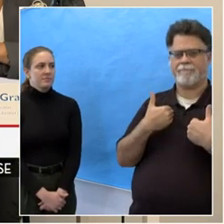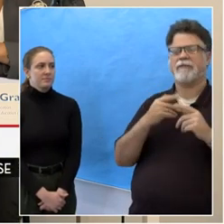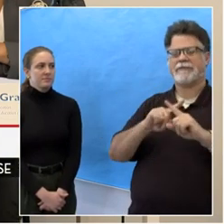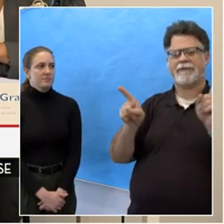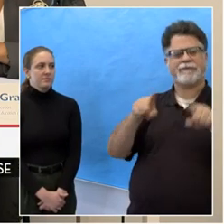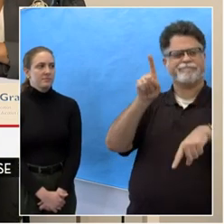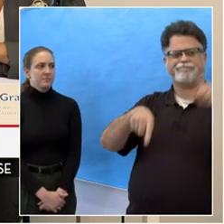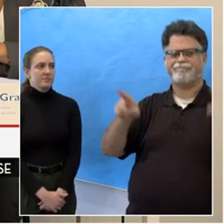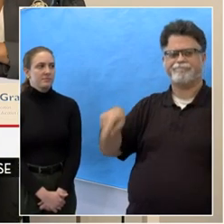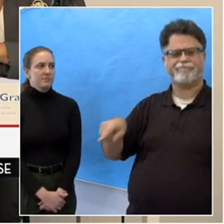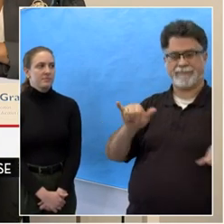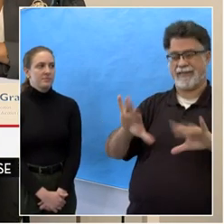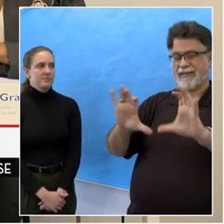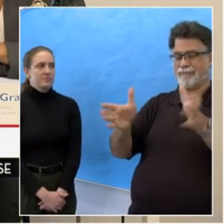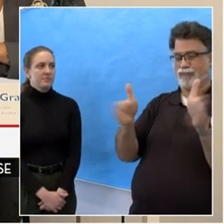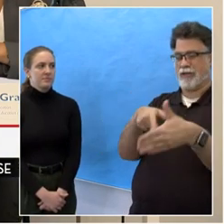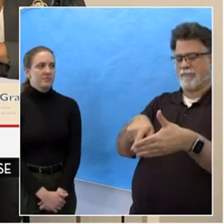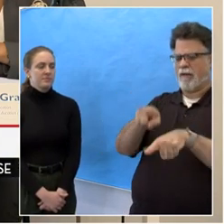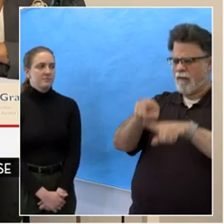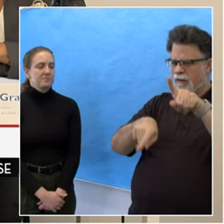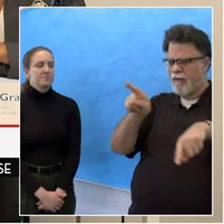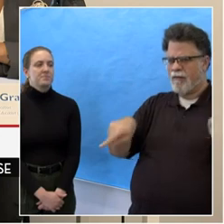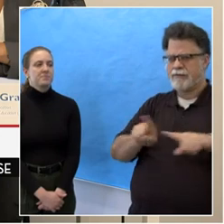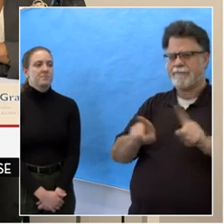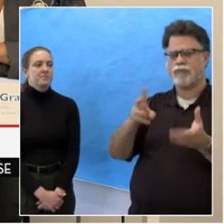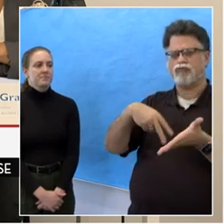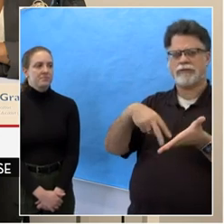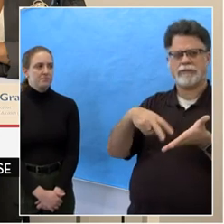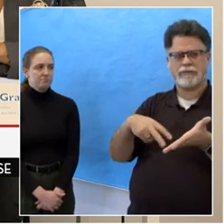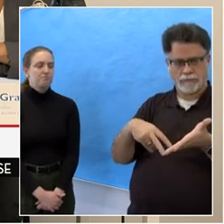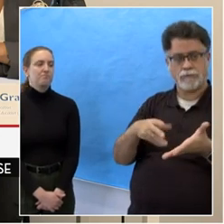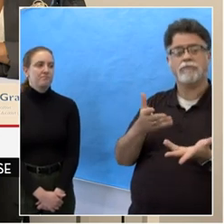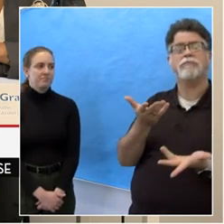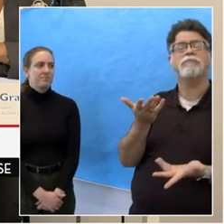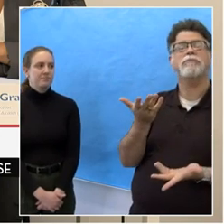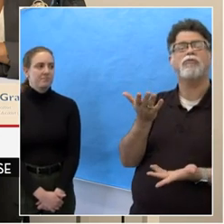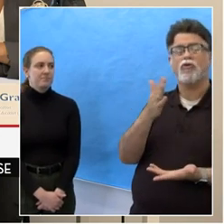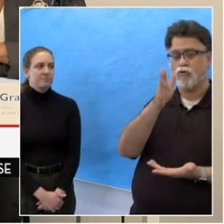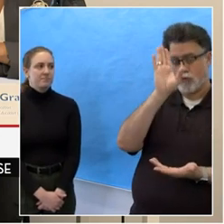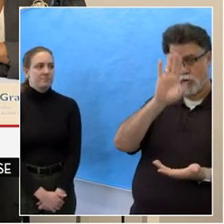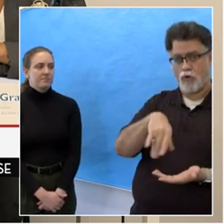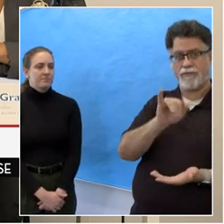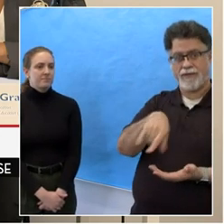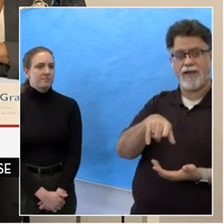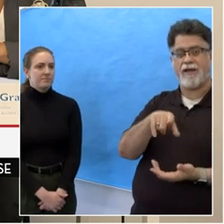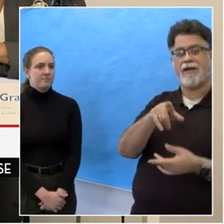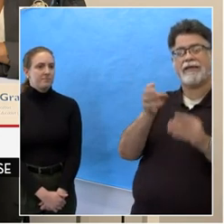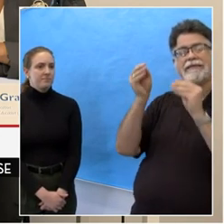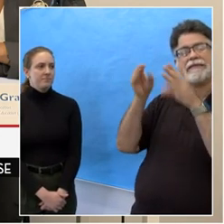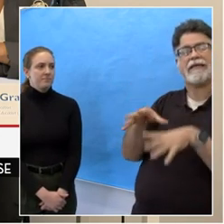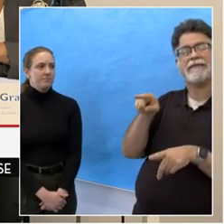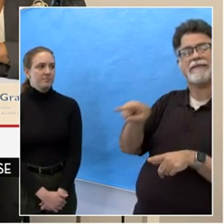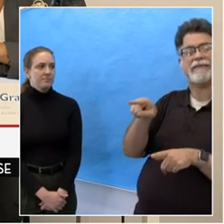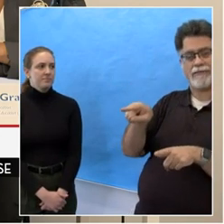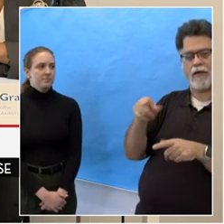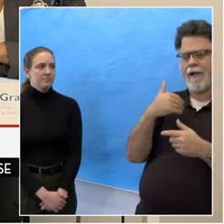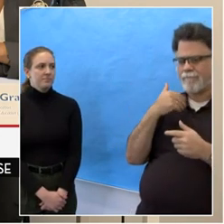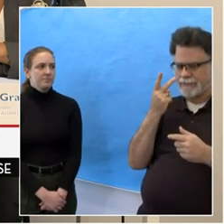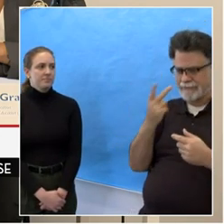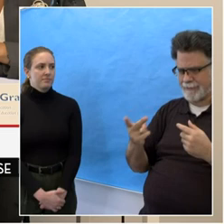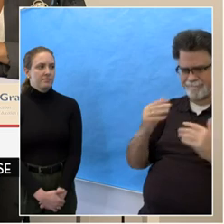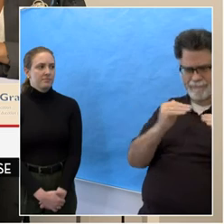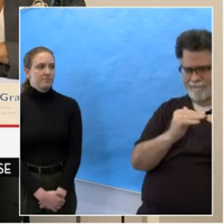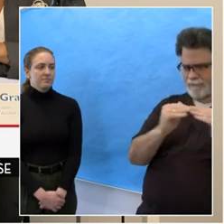And we know that they come at various levels and various experiences. And so we are working to